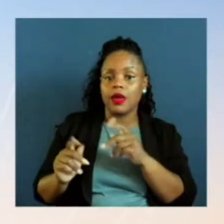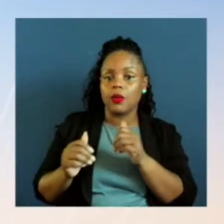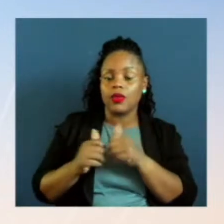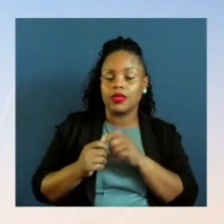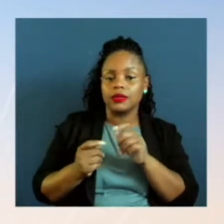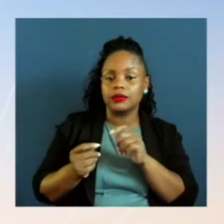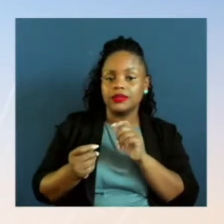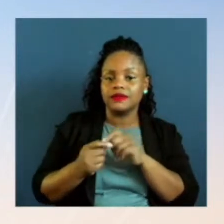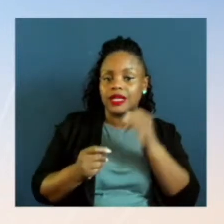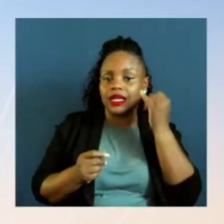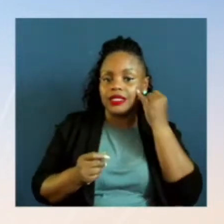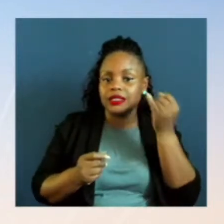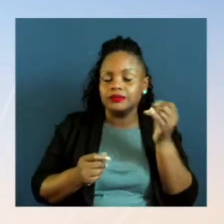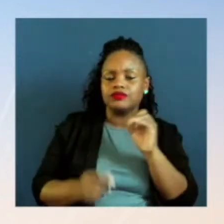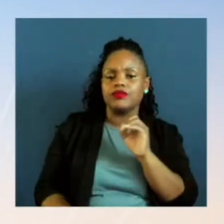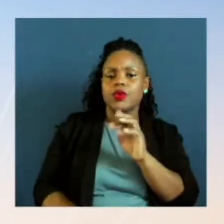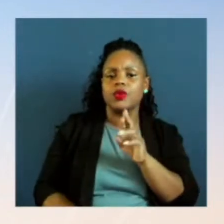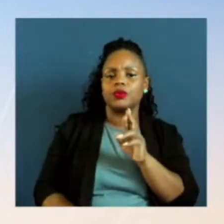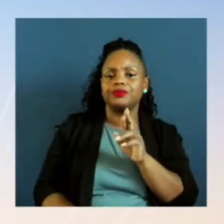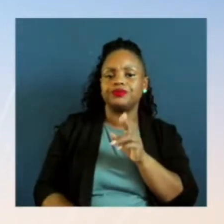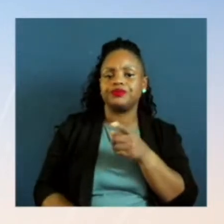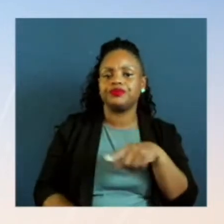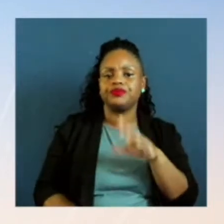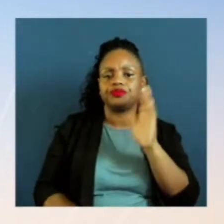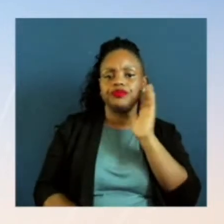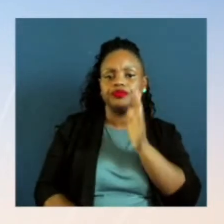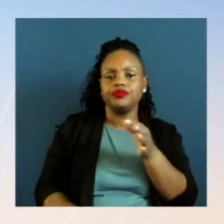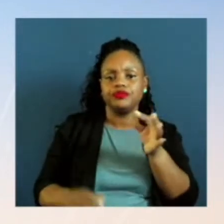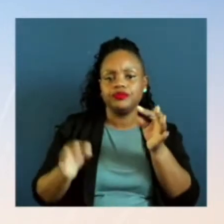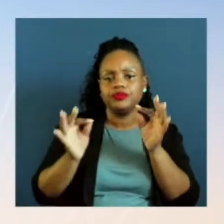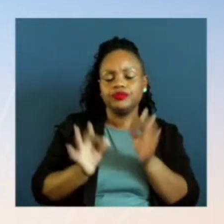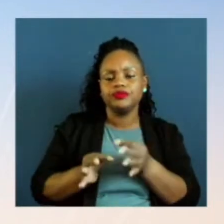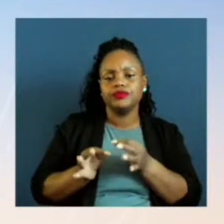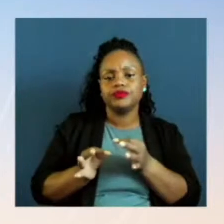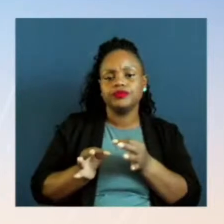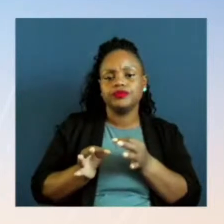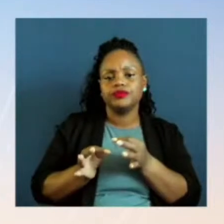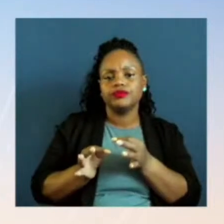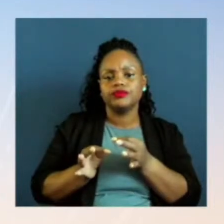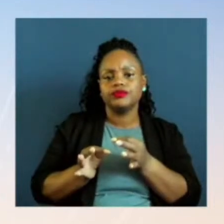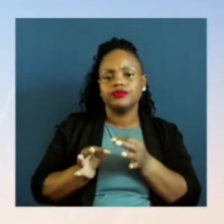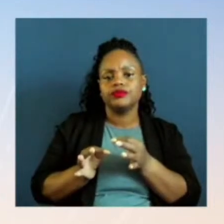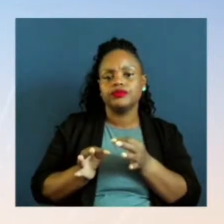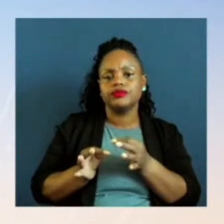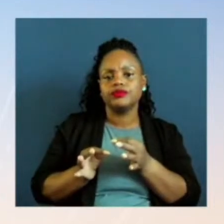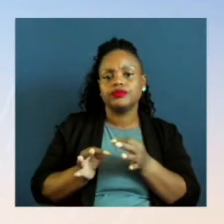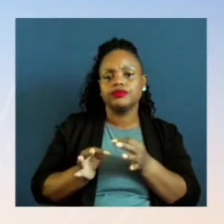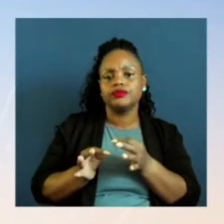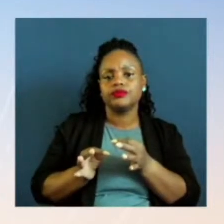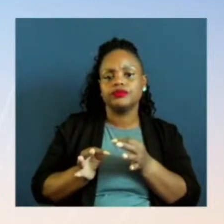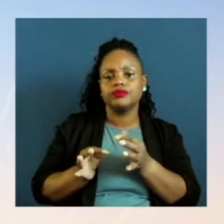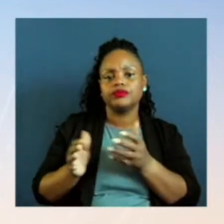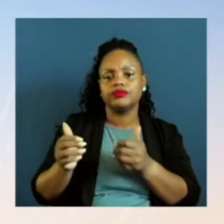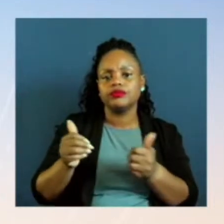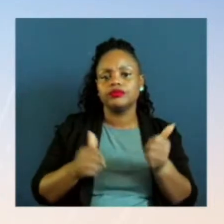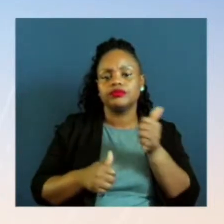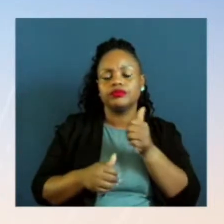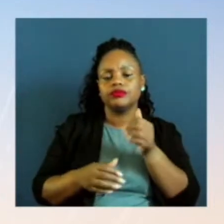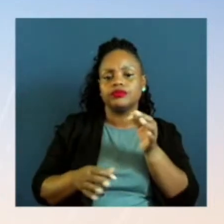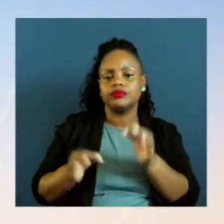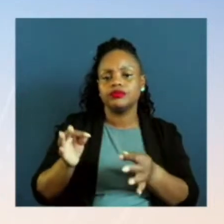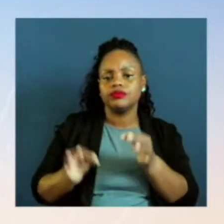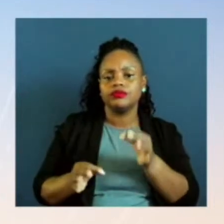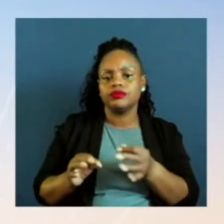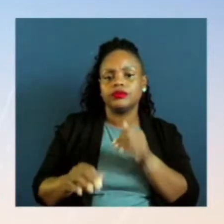determine there really isn't much beyond making sure somebody takes this to the Supreme Court? Because the federal government can't be subject to a civil suit in